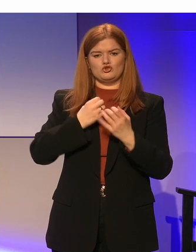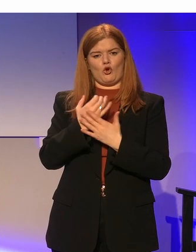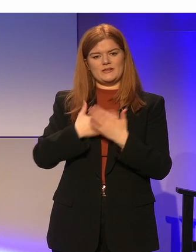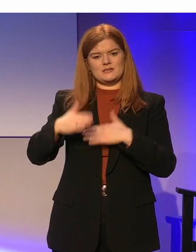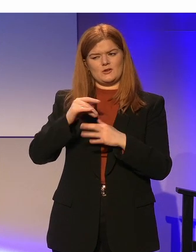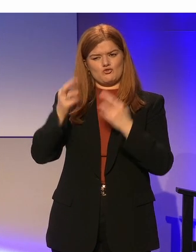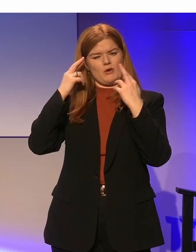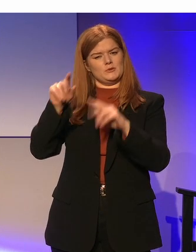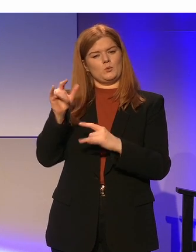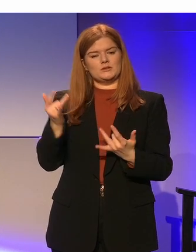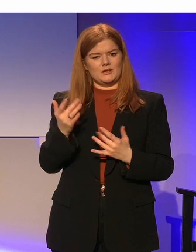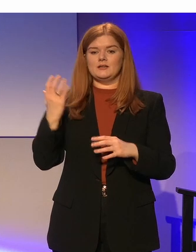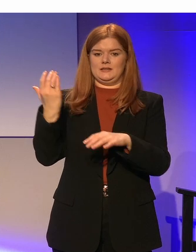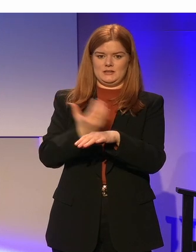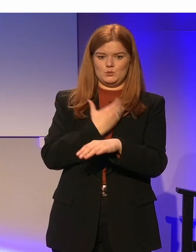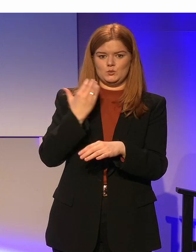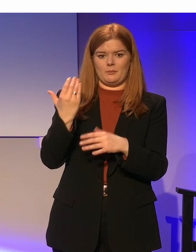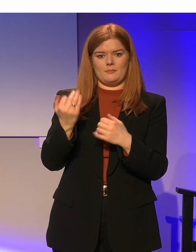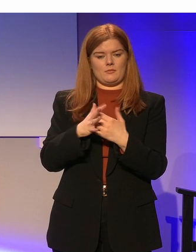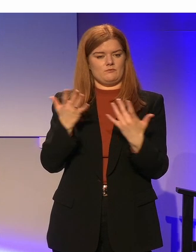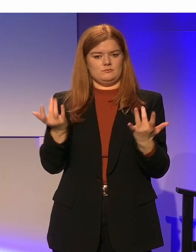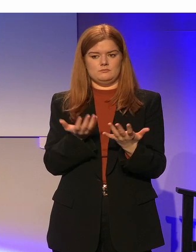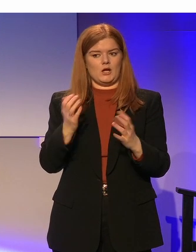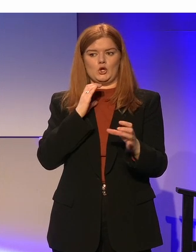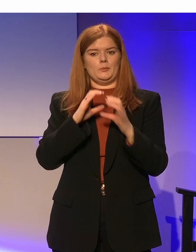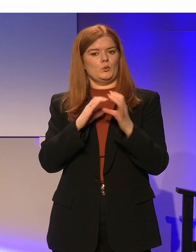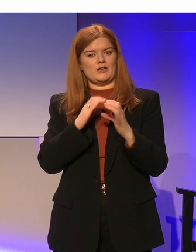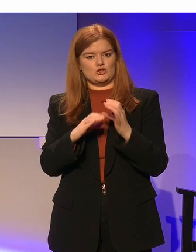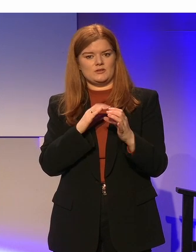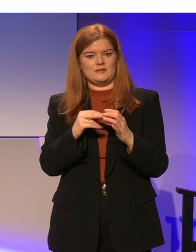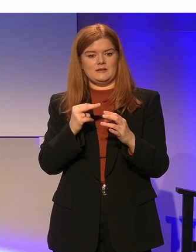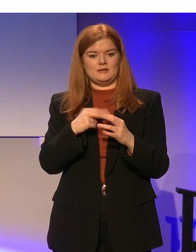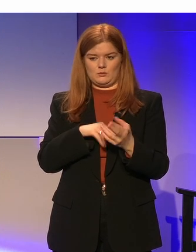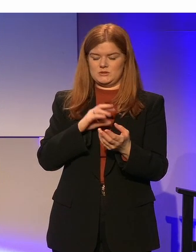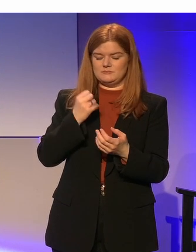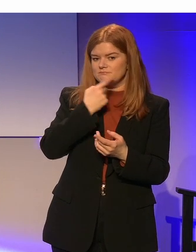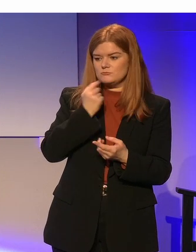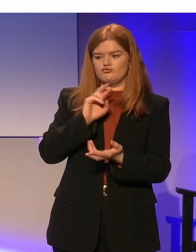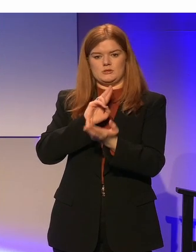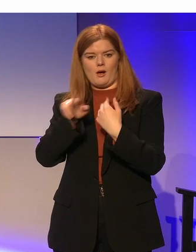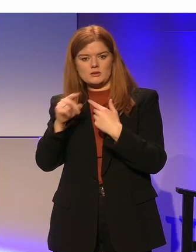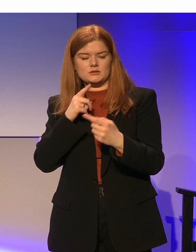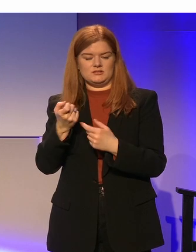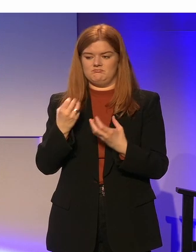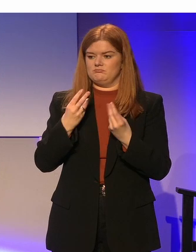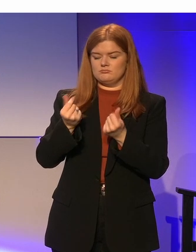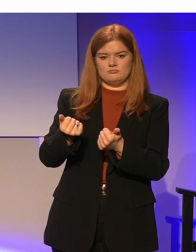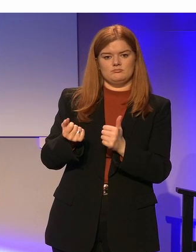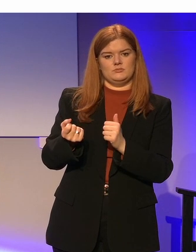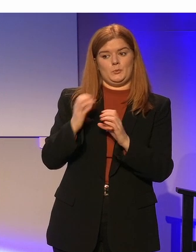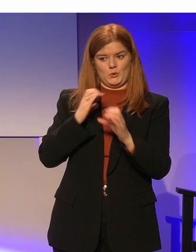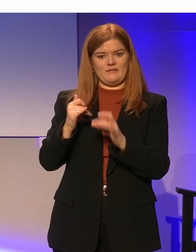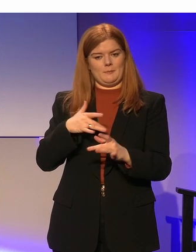that represented a continuum of communication that was responsive to communication that